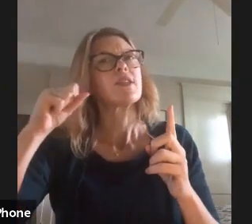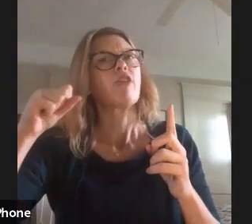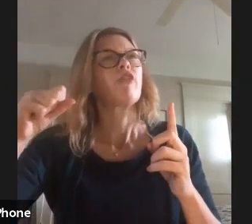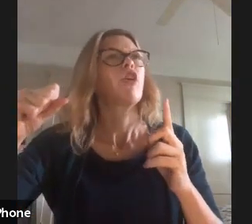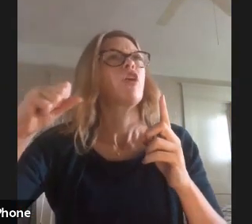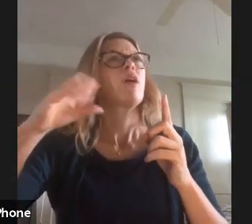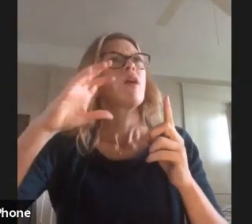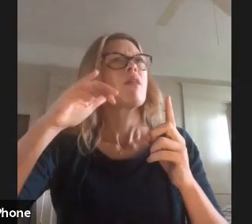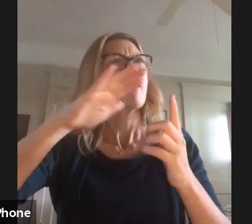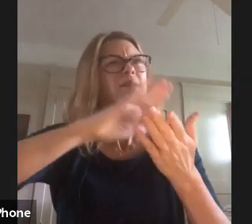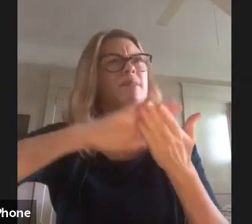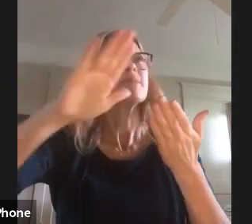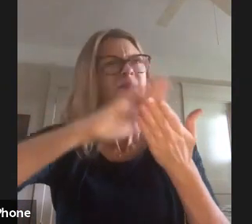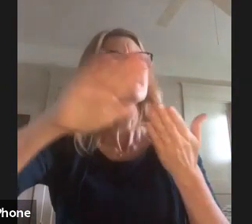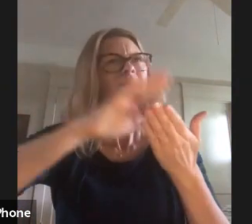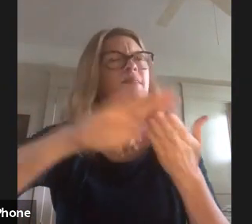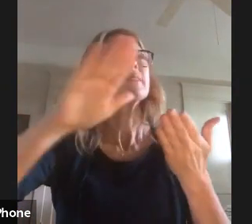seven times in the fire.